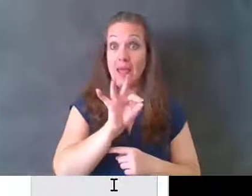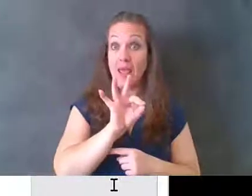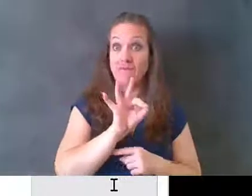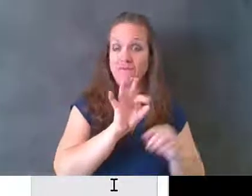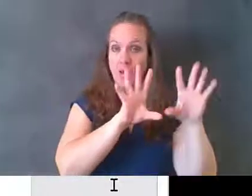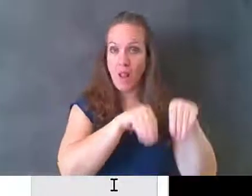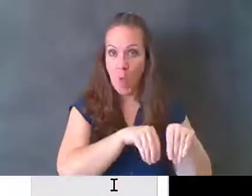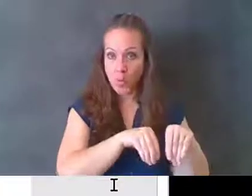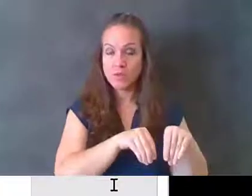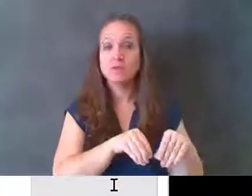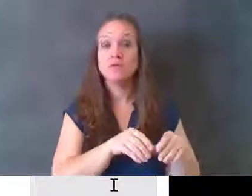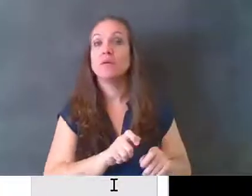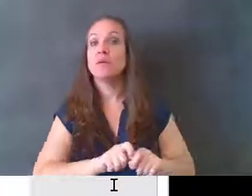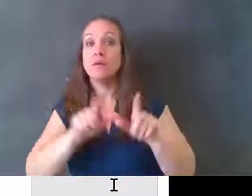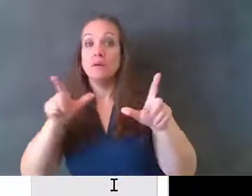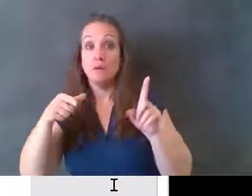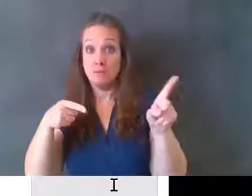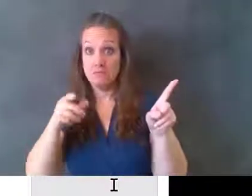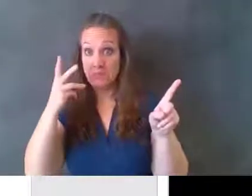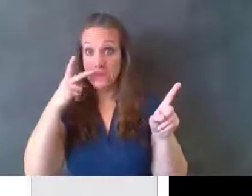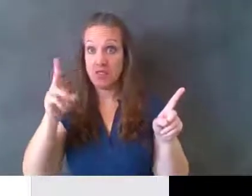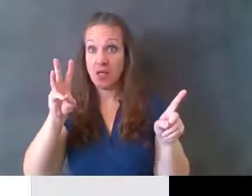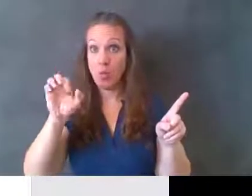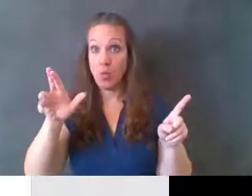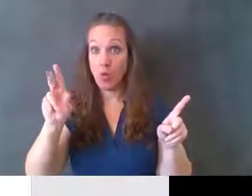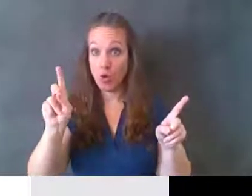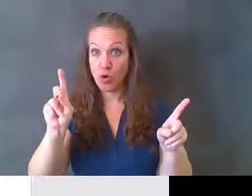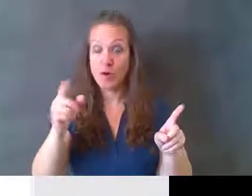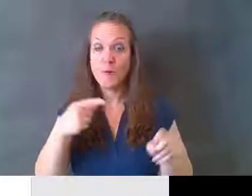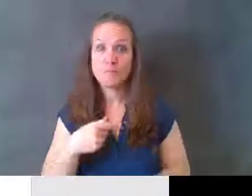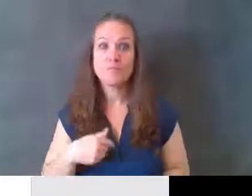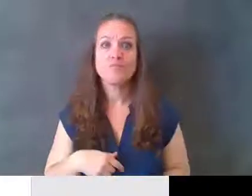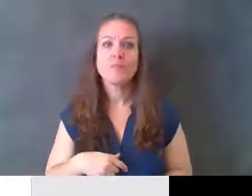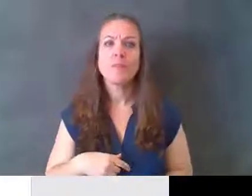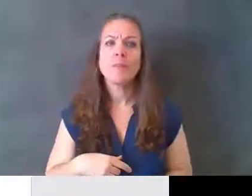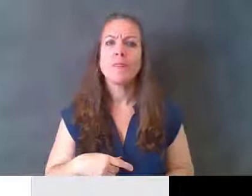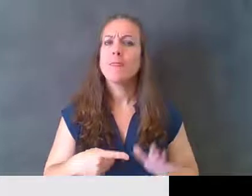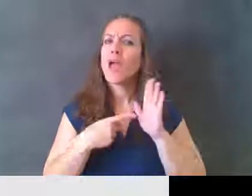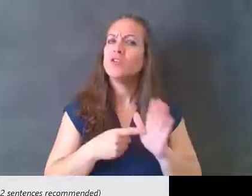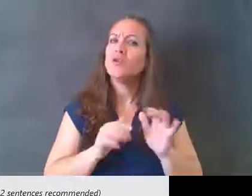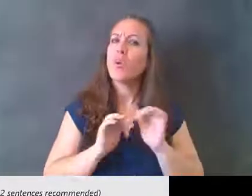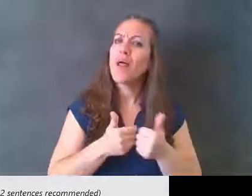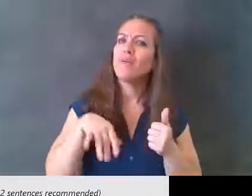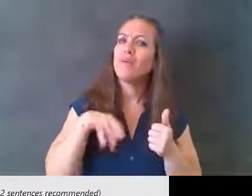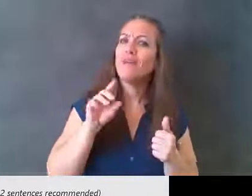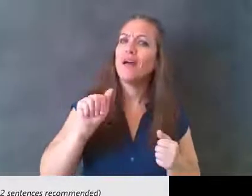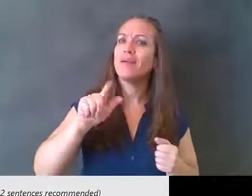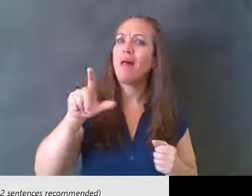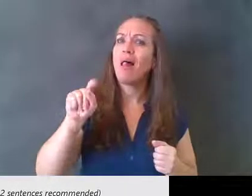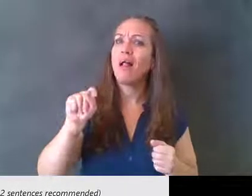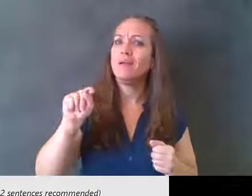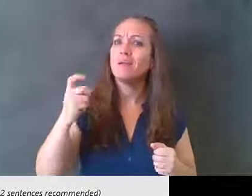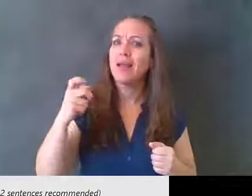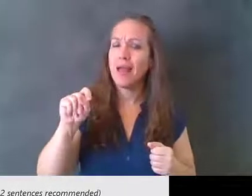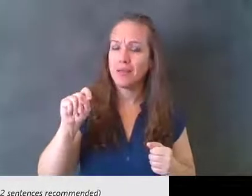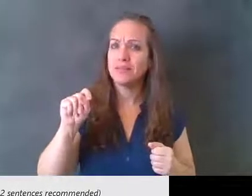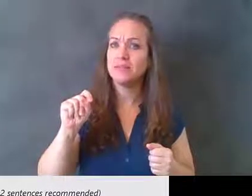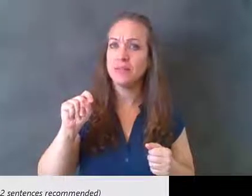Word document. So I showed you how to find alt text in older versions of Word. Remember, it's under Format